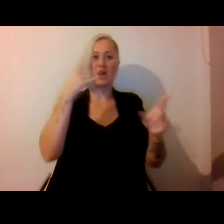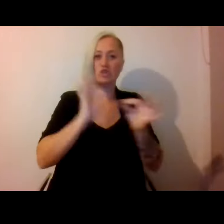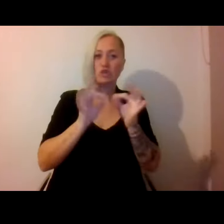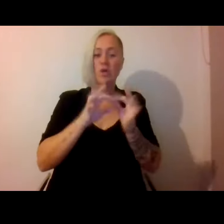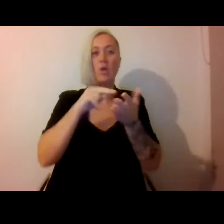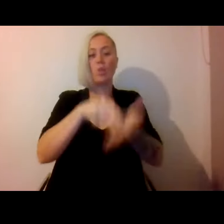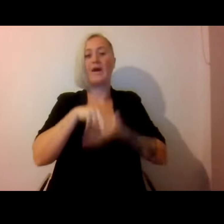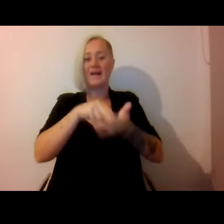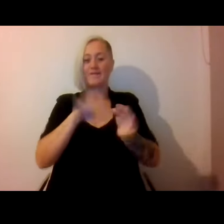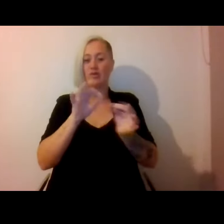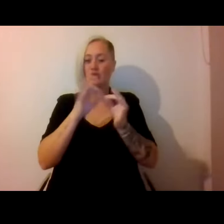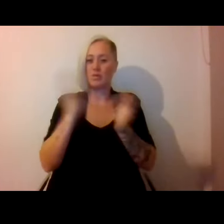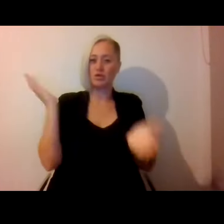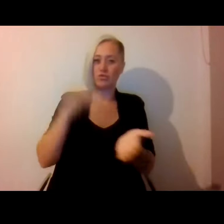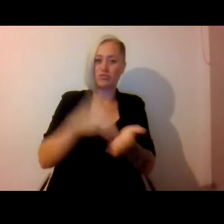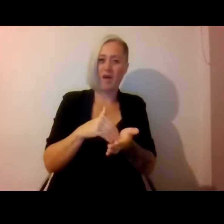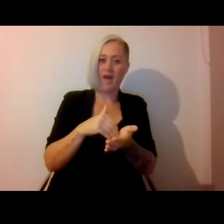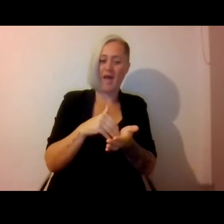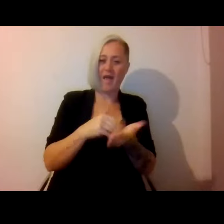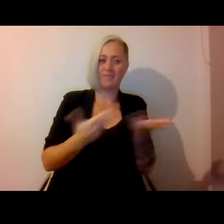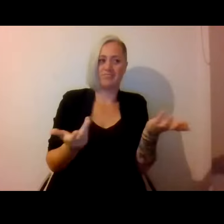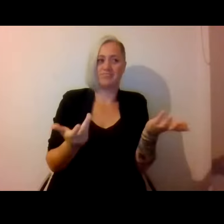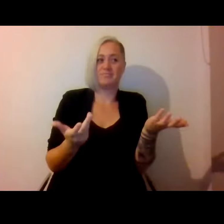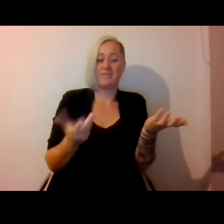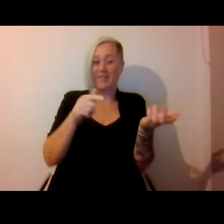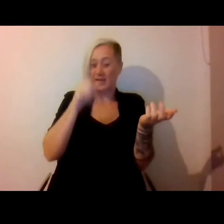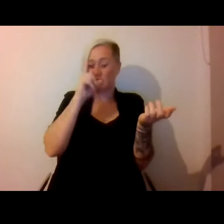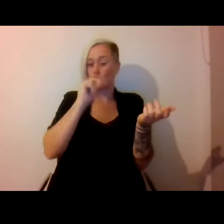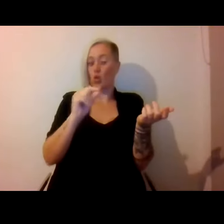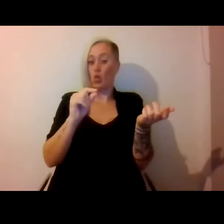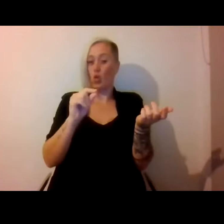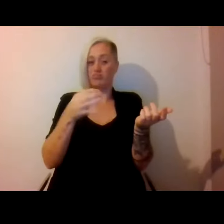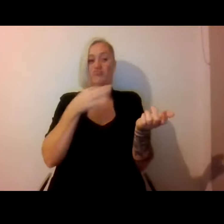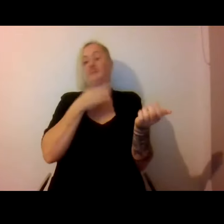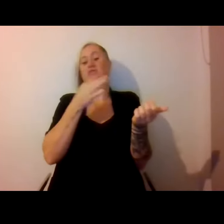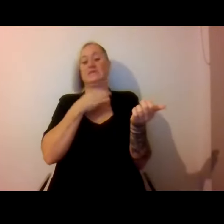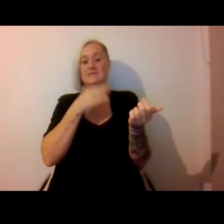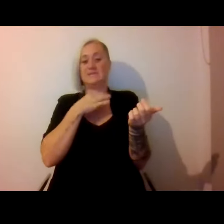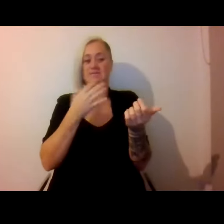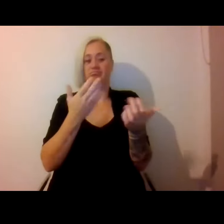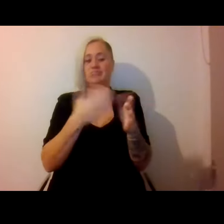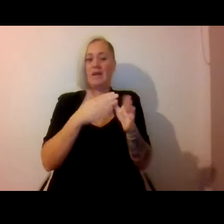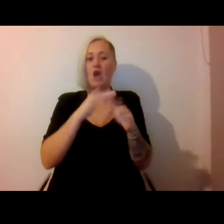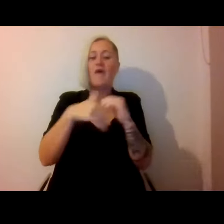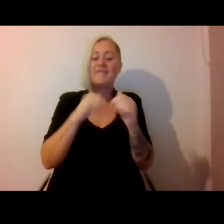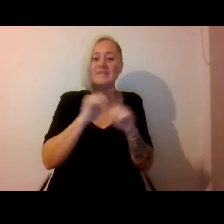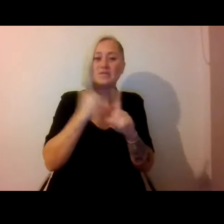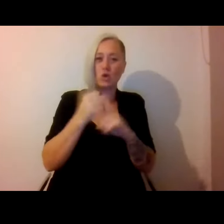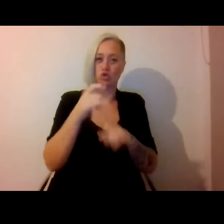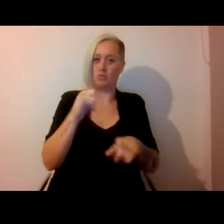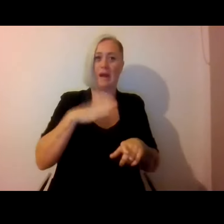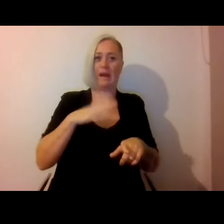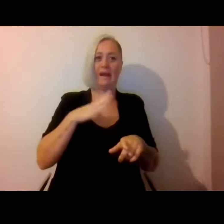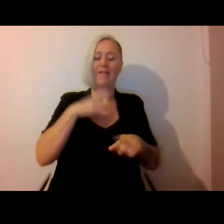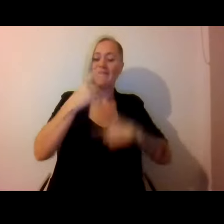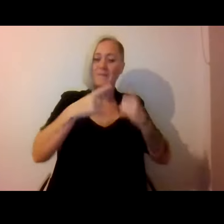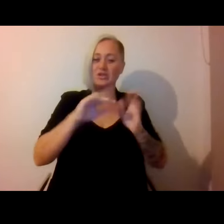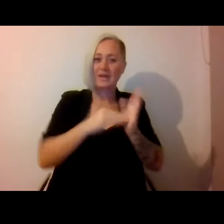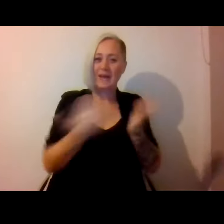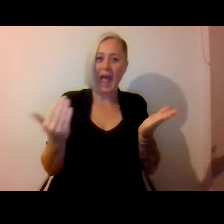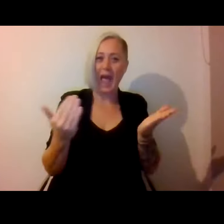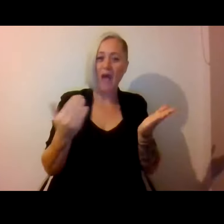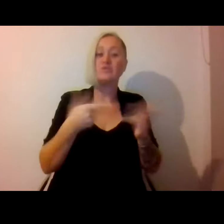to arrive. This could be costly depending on what the situation is. You might need to find out the information then. So if you have some basic sign and